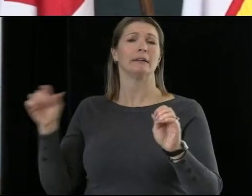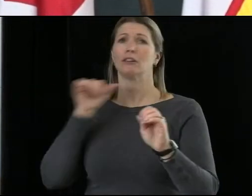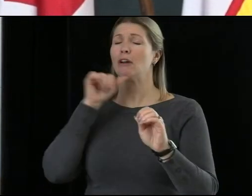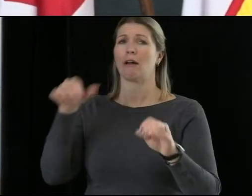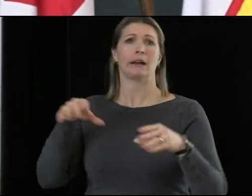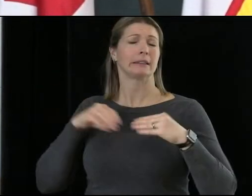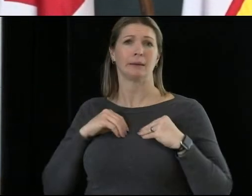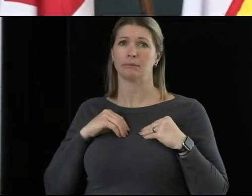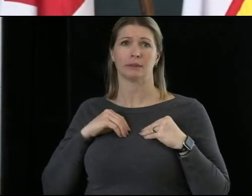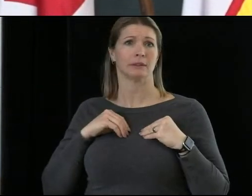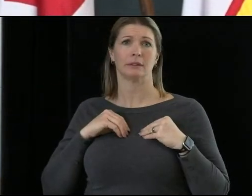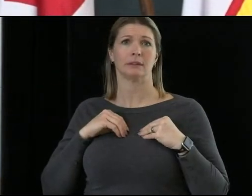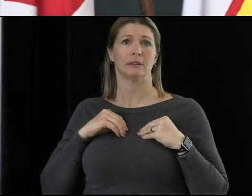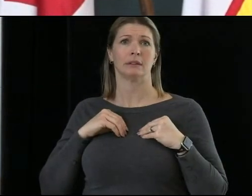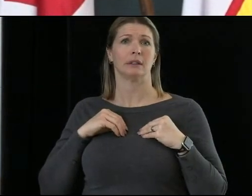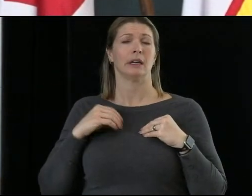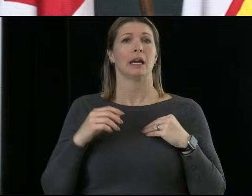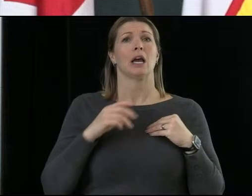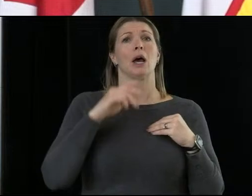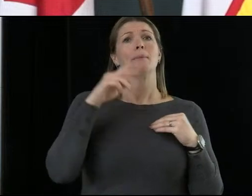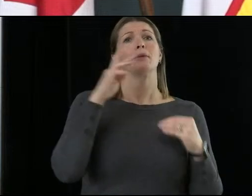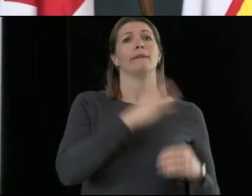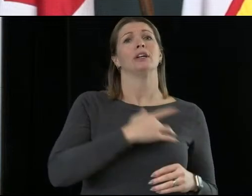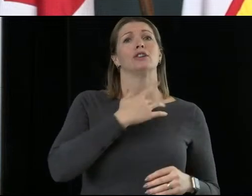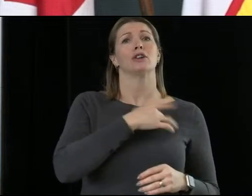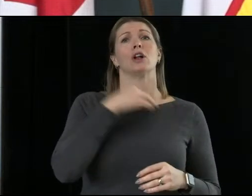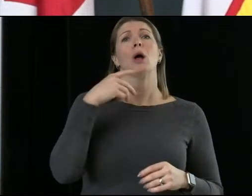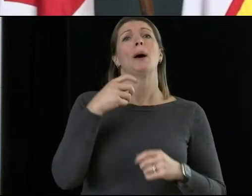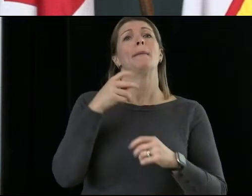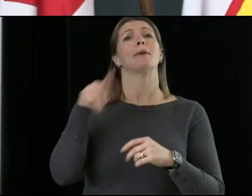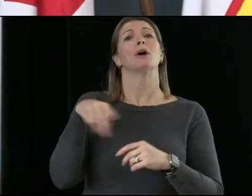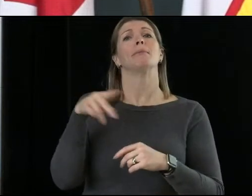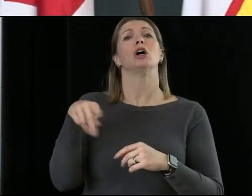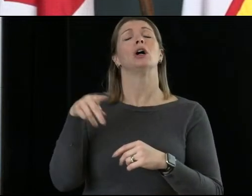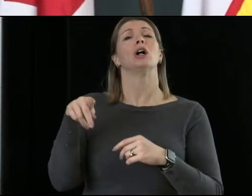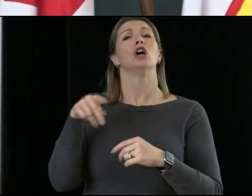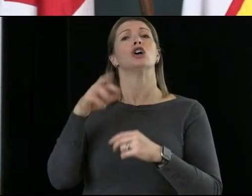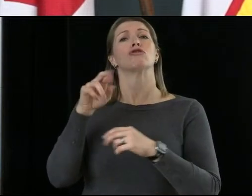whereas the provincial Purple Ribbon Campaign runs annually